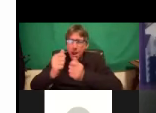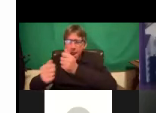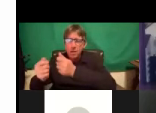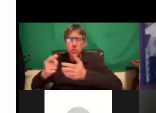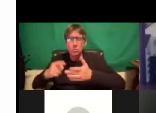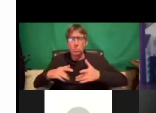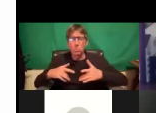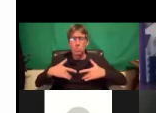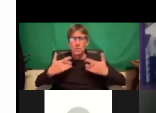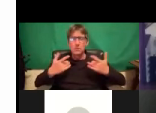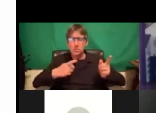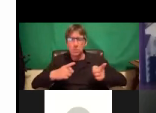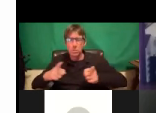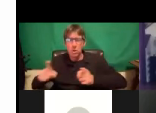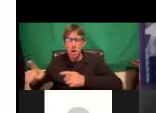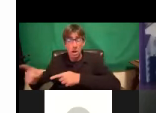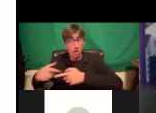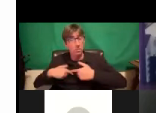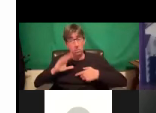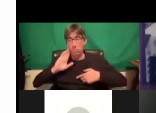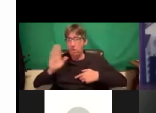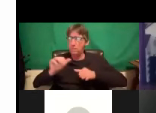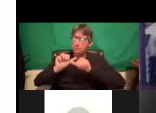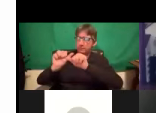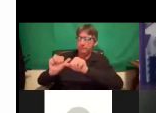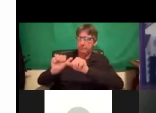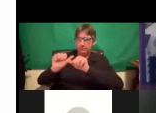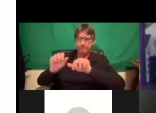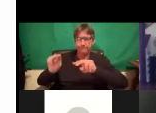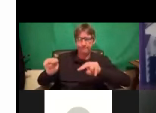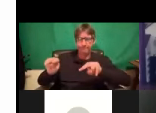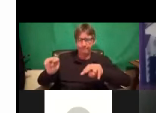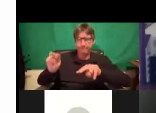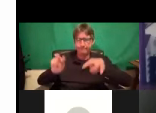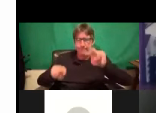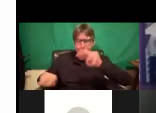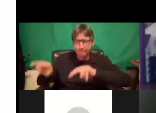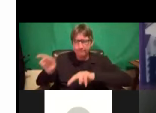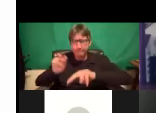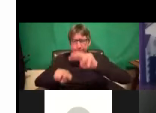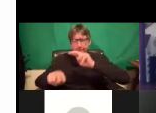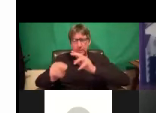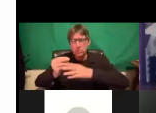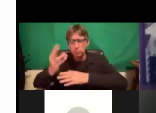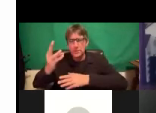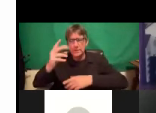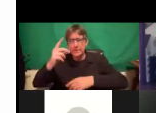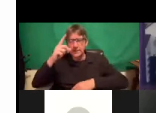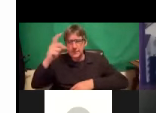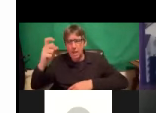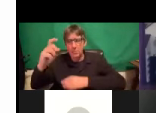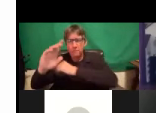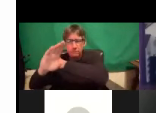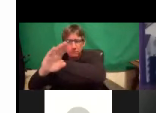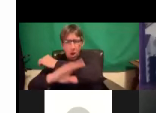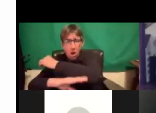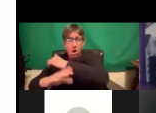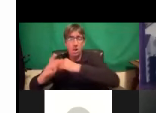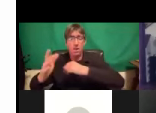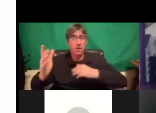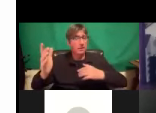the spring, summer, fall. And again, we're trying to be as thoughtful